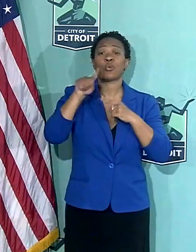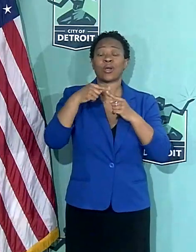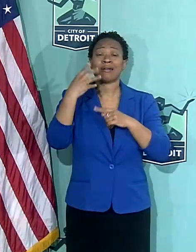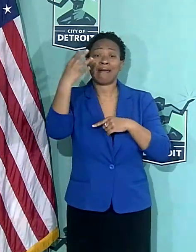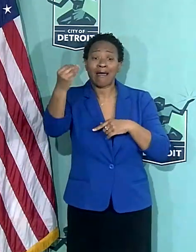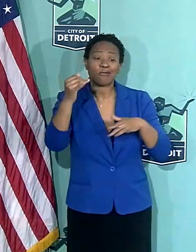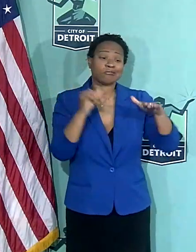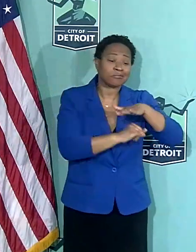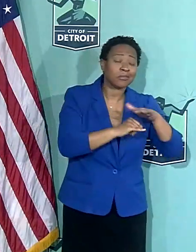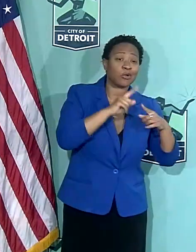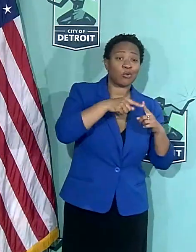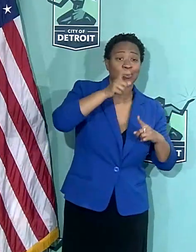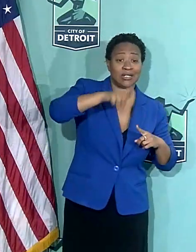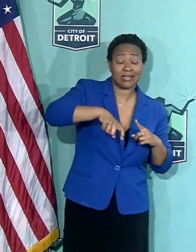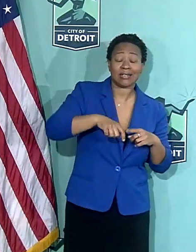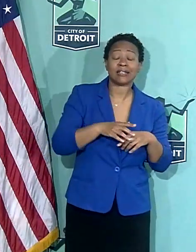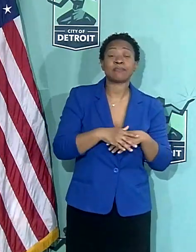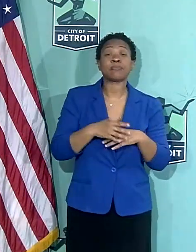have confirmed